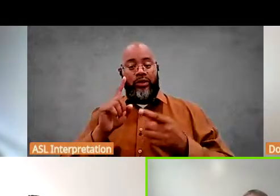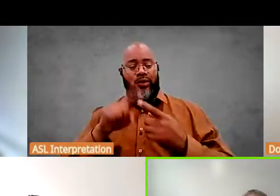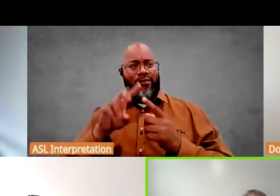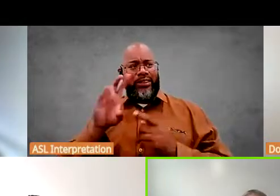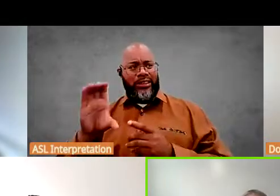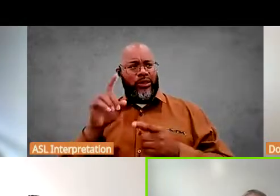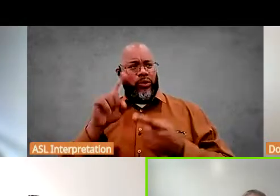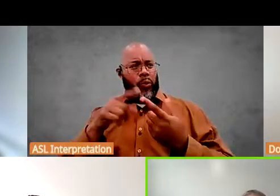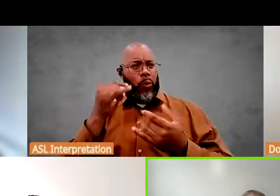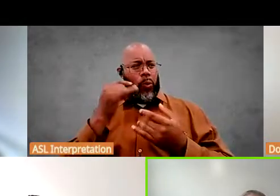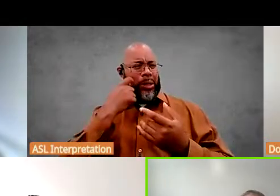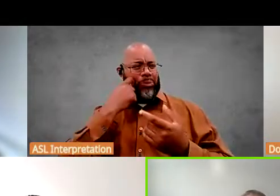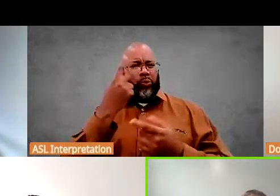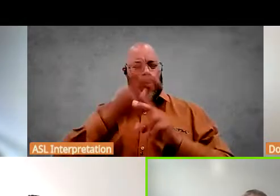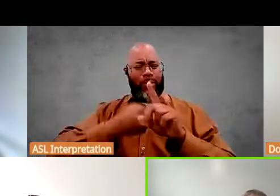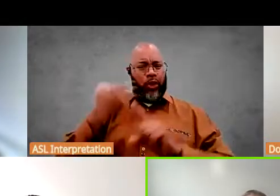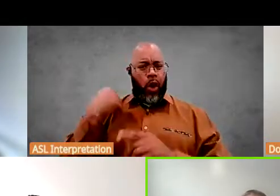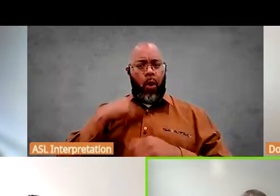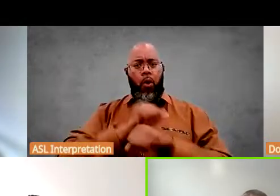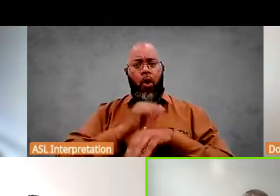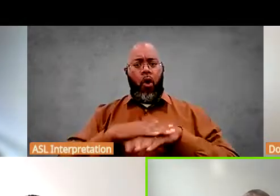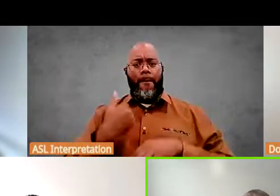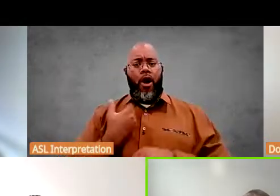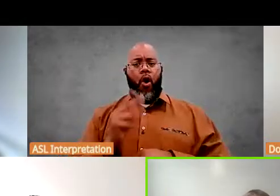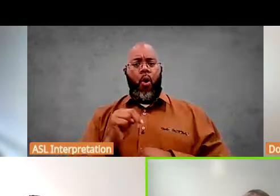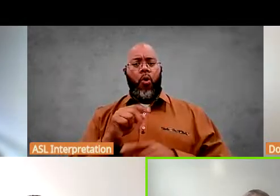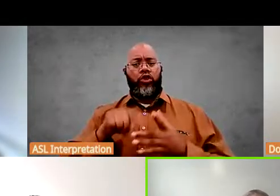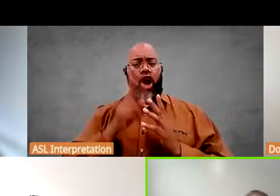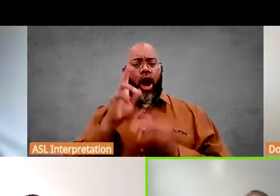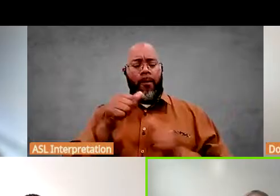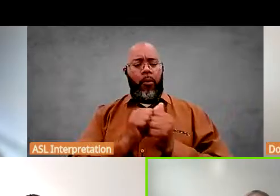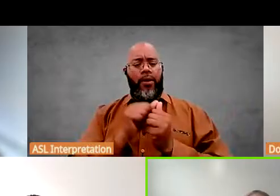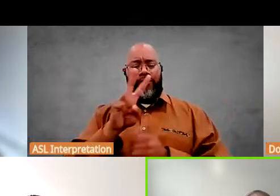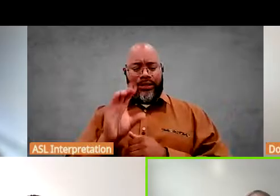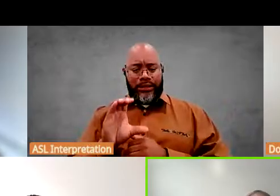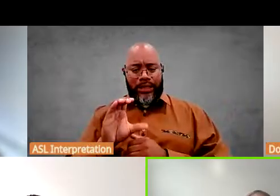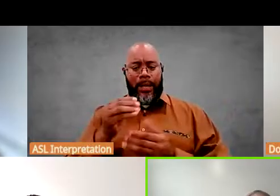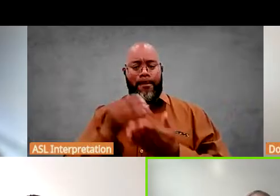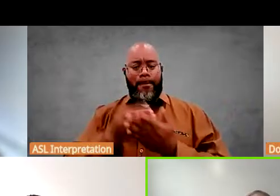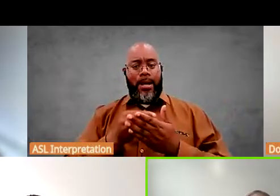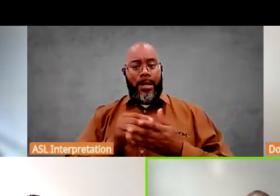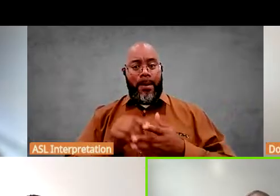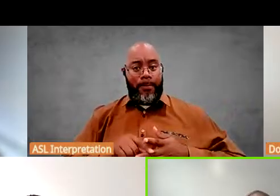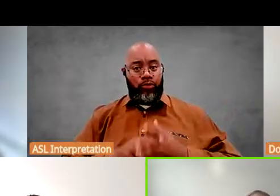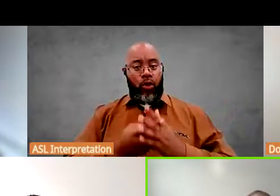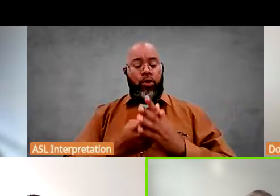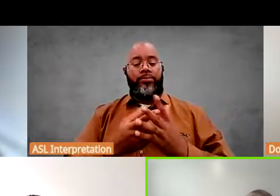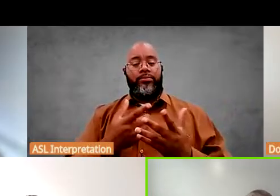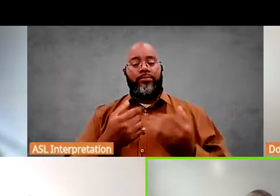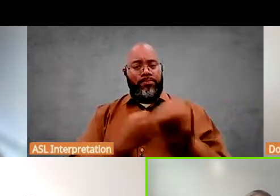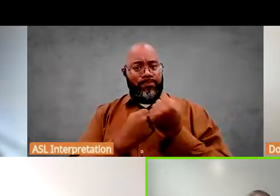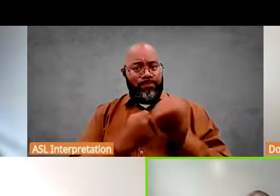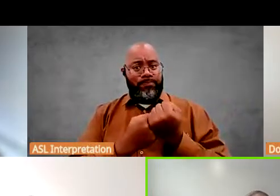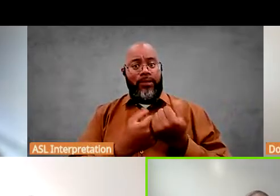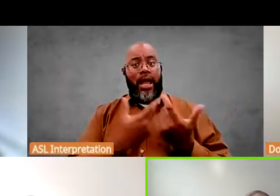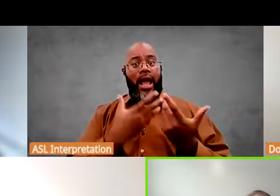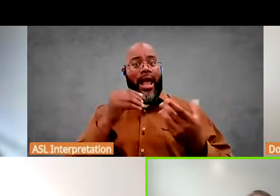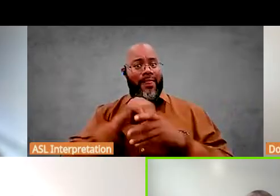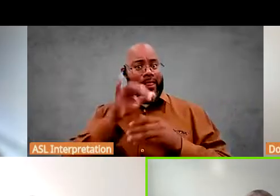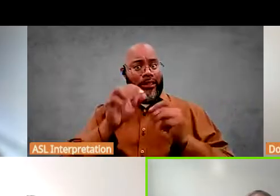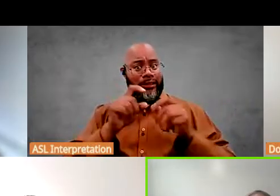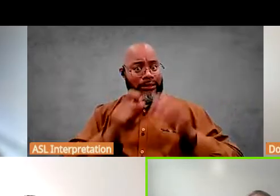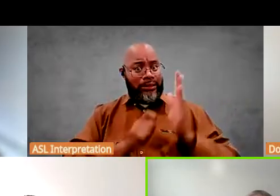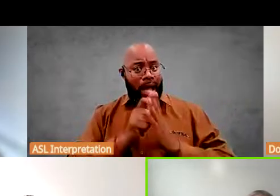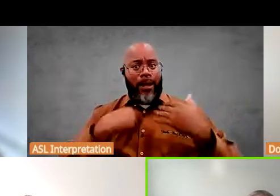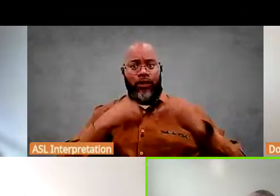last 2 months ago, I was working on my own startup with VC money backing. And throughout those 3 years, I sold myself. Like I would be in